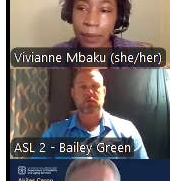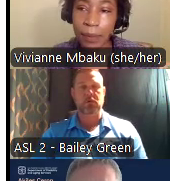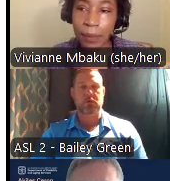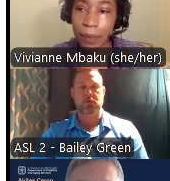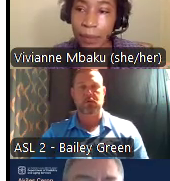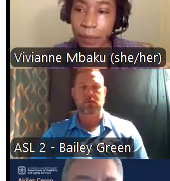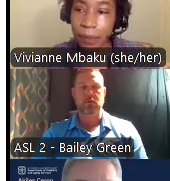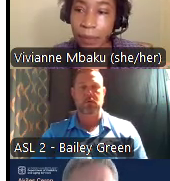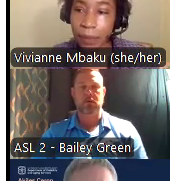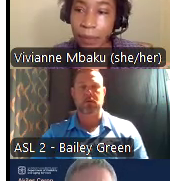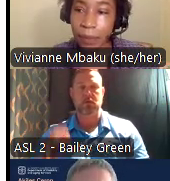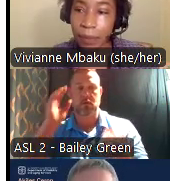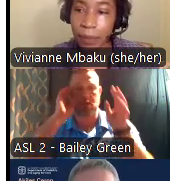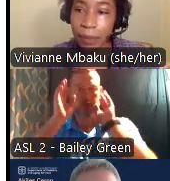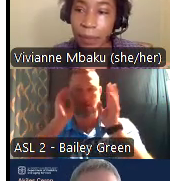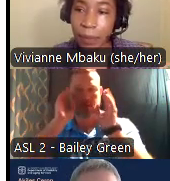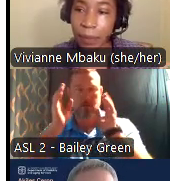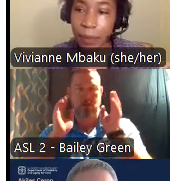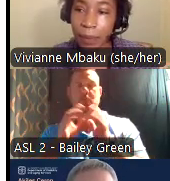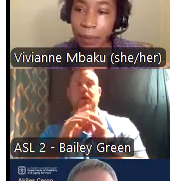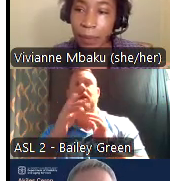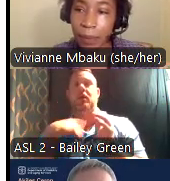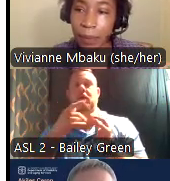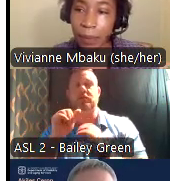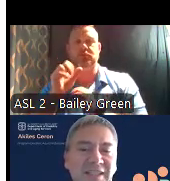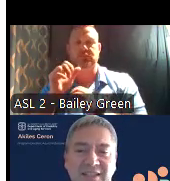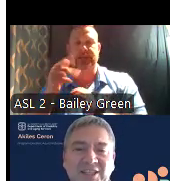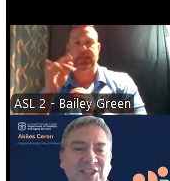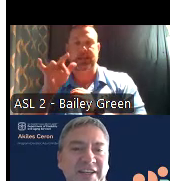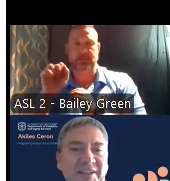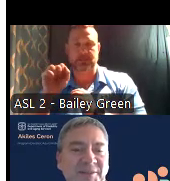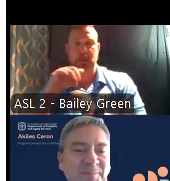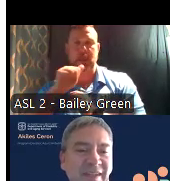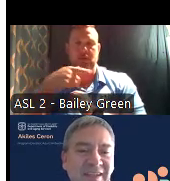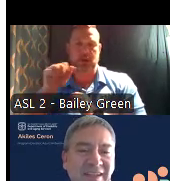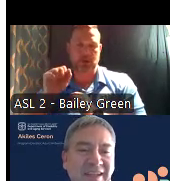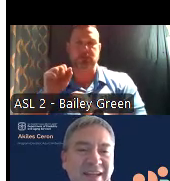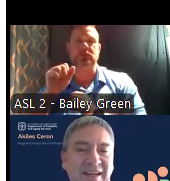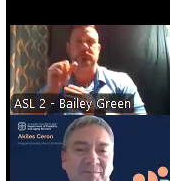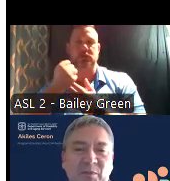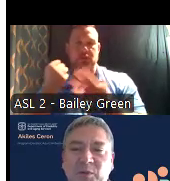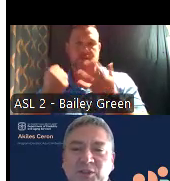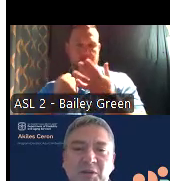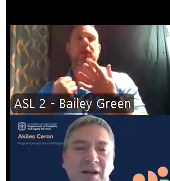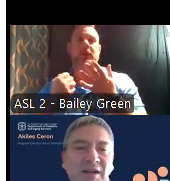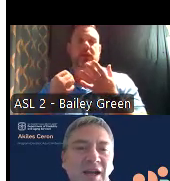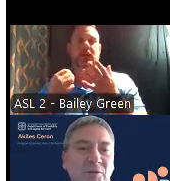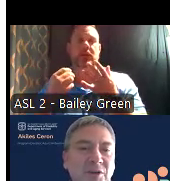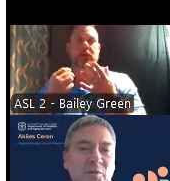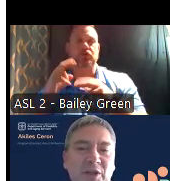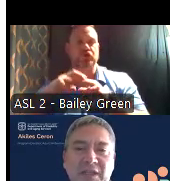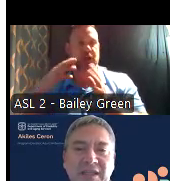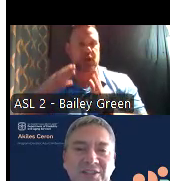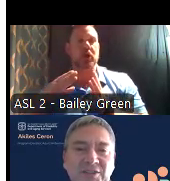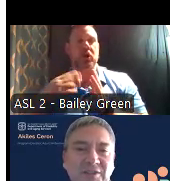Hello everyone, Achilles Cerrone. I am the APS subcommittee chair, and we'll talk about